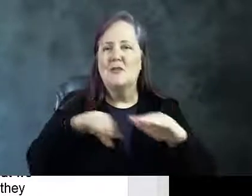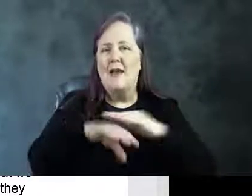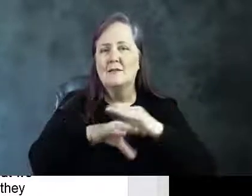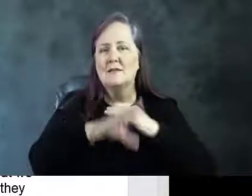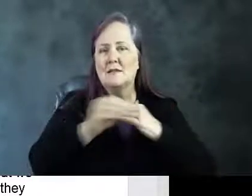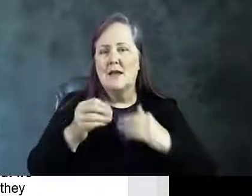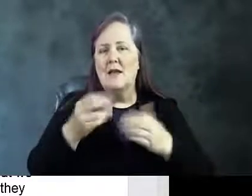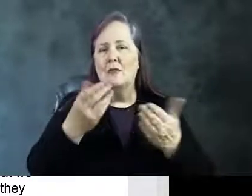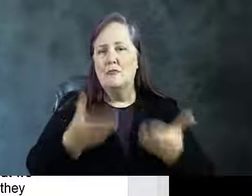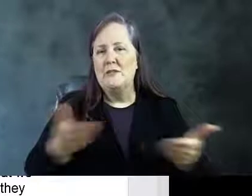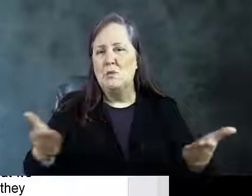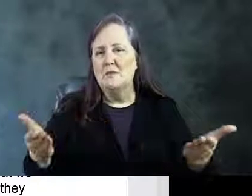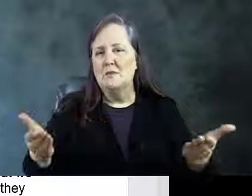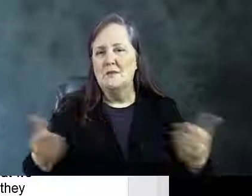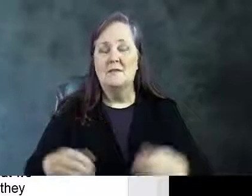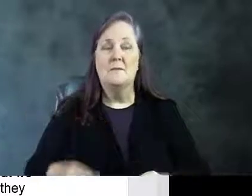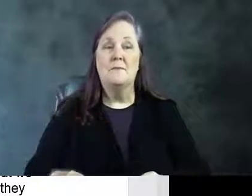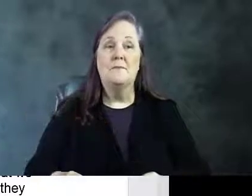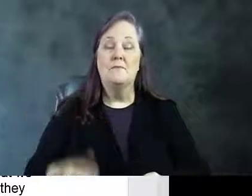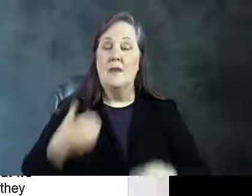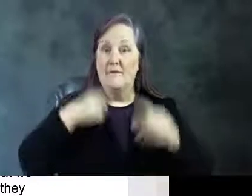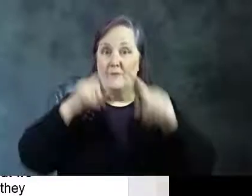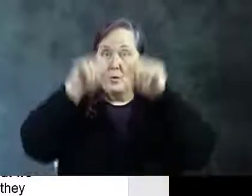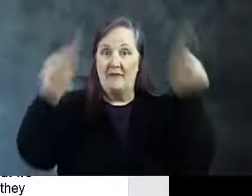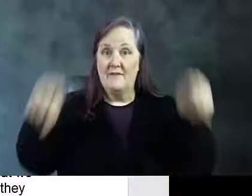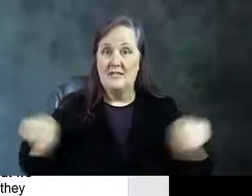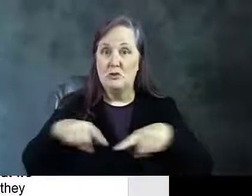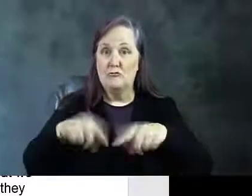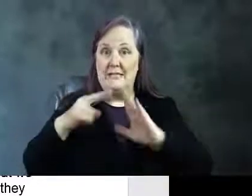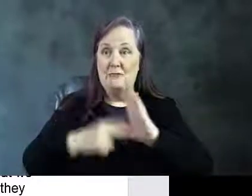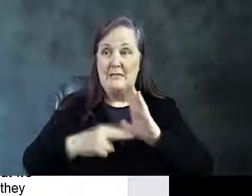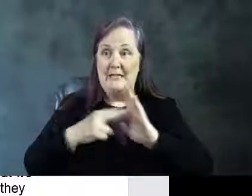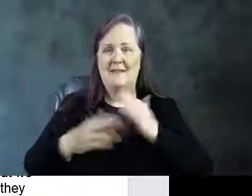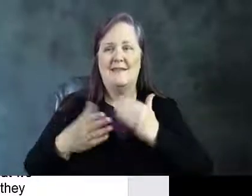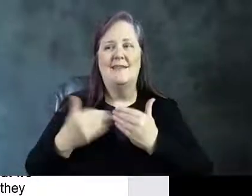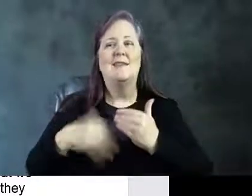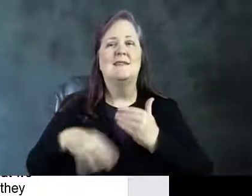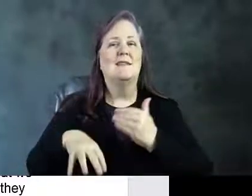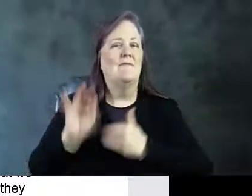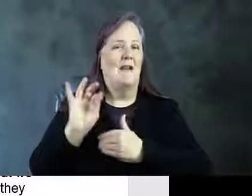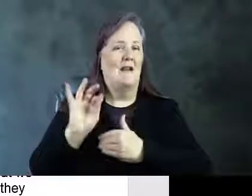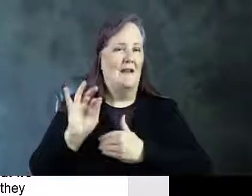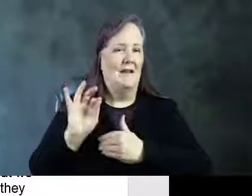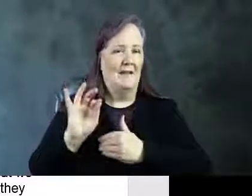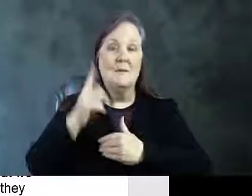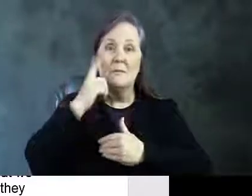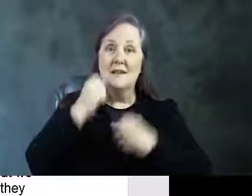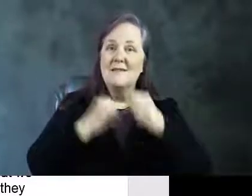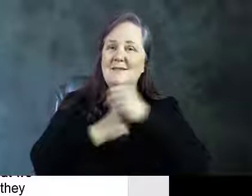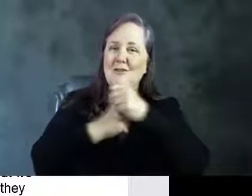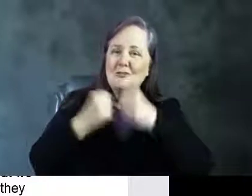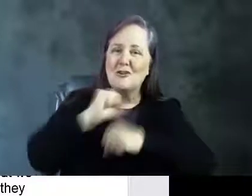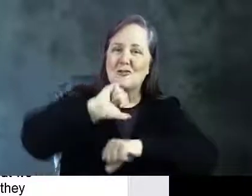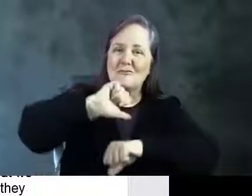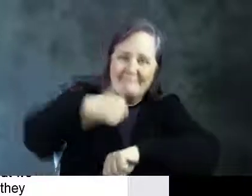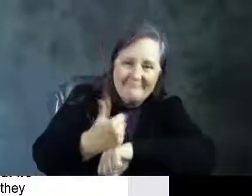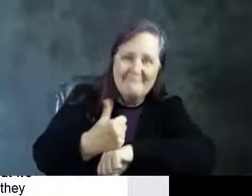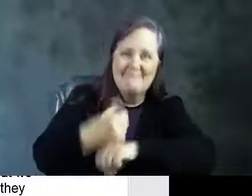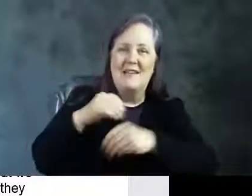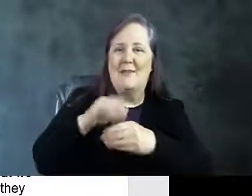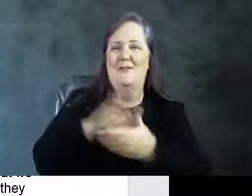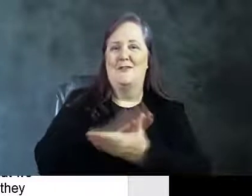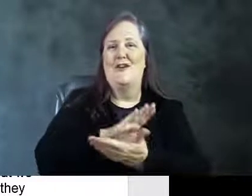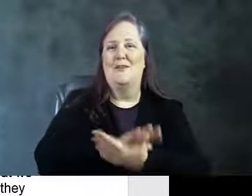Program. Now, if I'm a screen reader user, I will be able to easily find that because we put structure in my document so folks